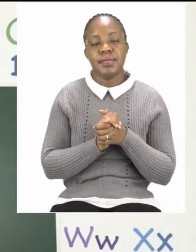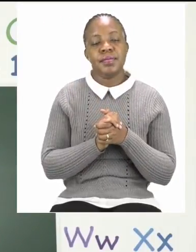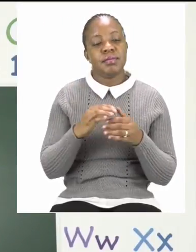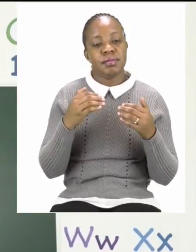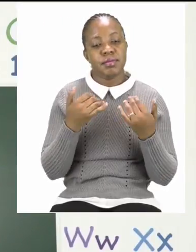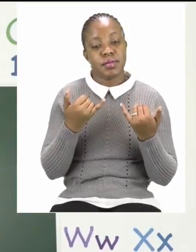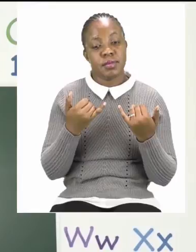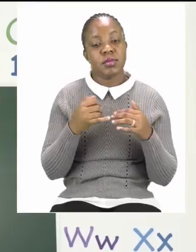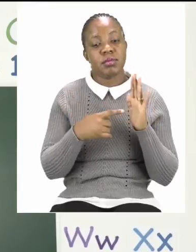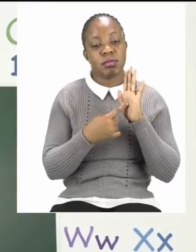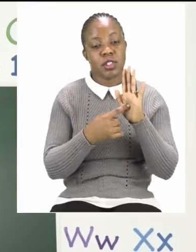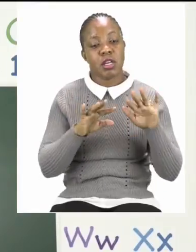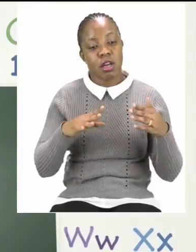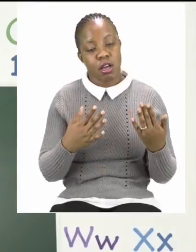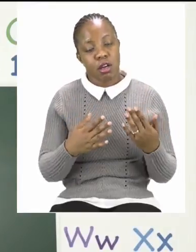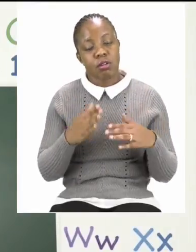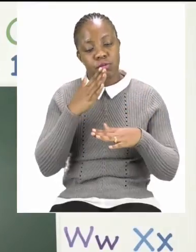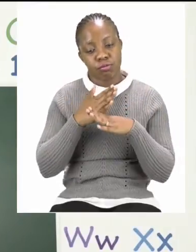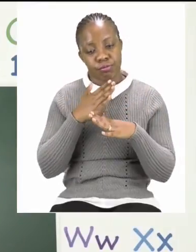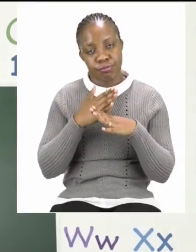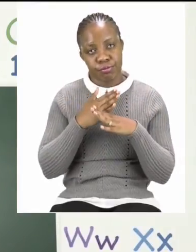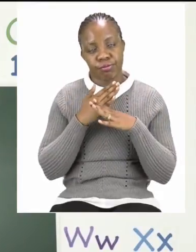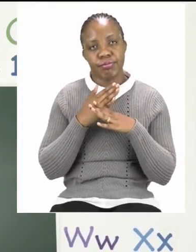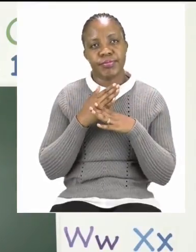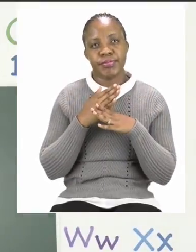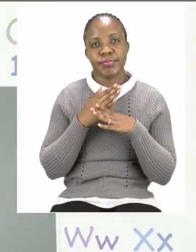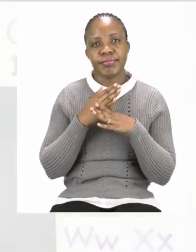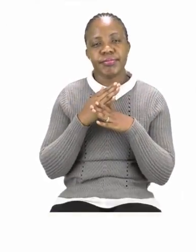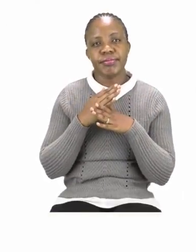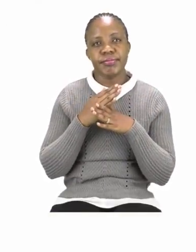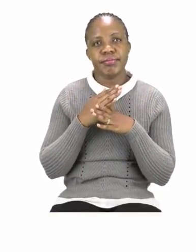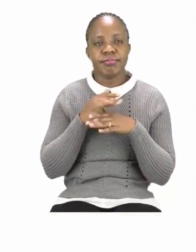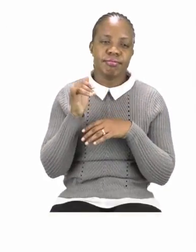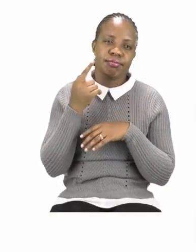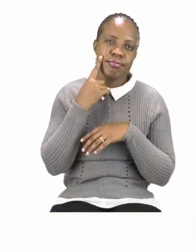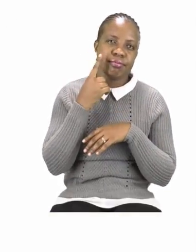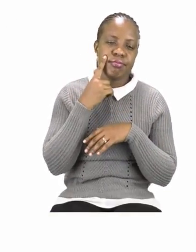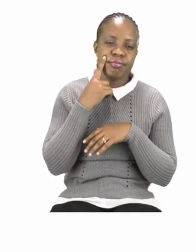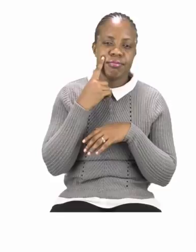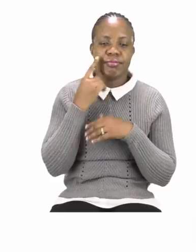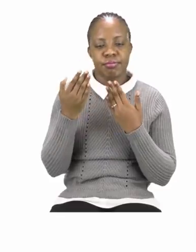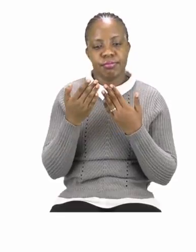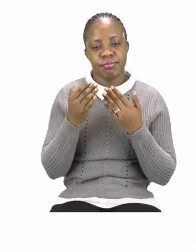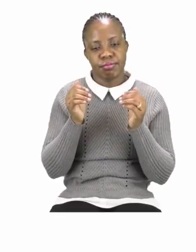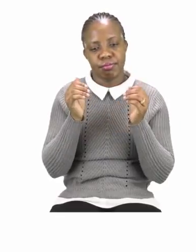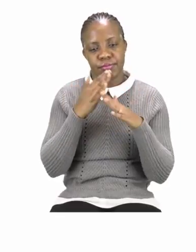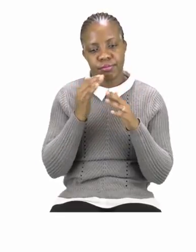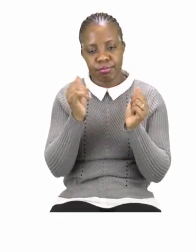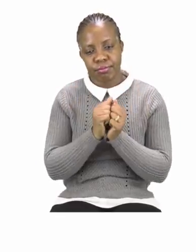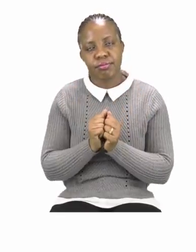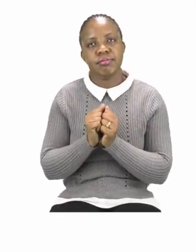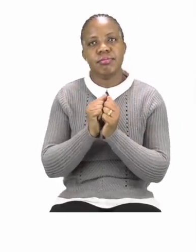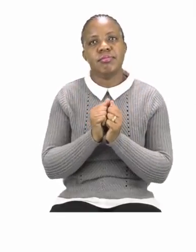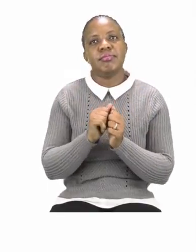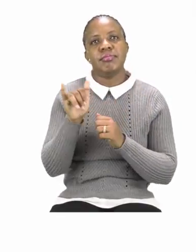exercise. Let's go back into our exercise to see which ones we can do together. We are going to do number